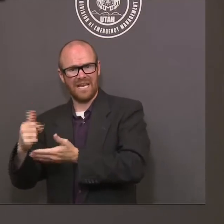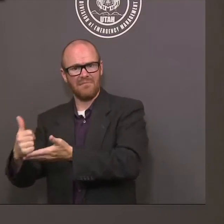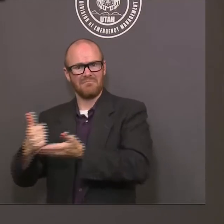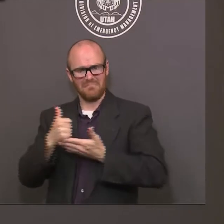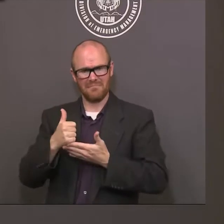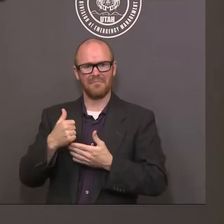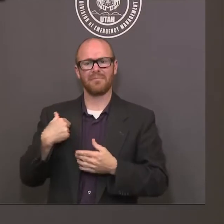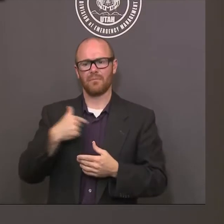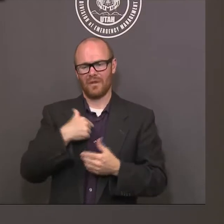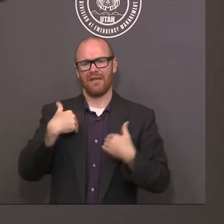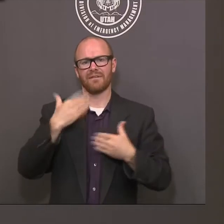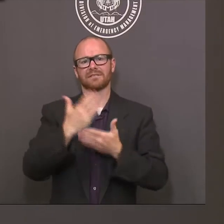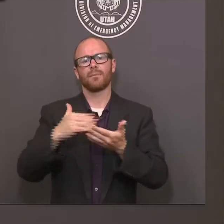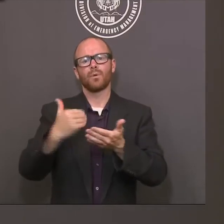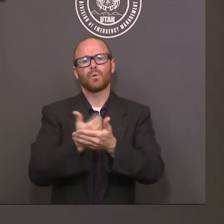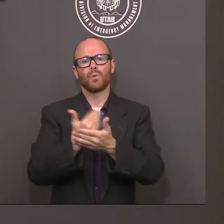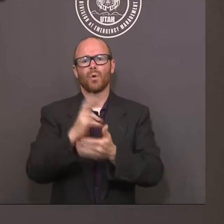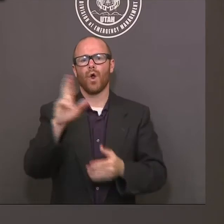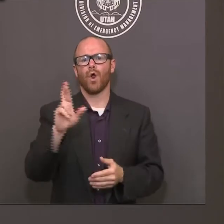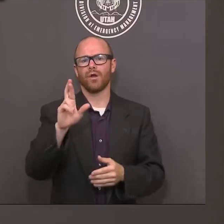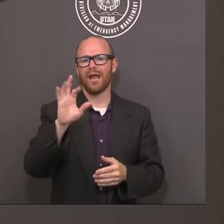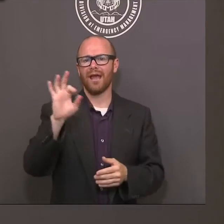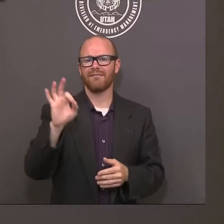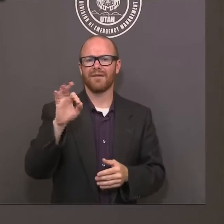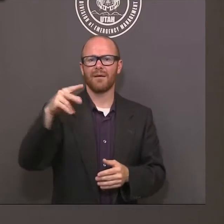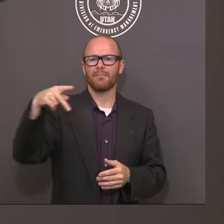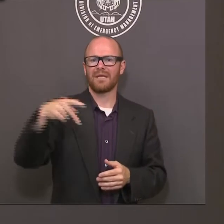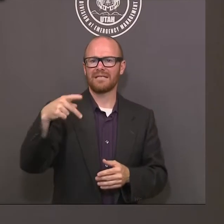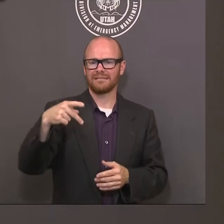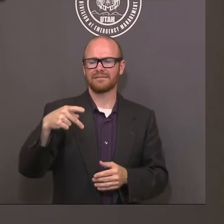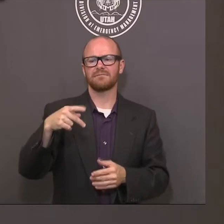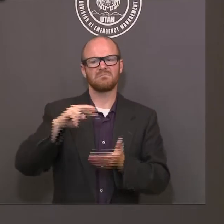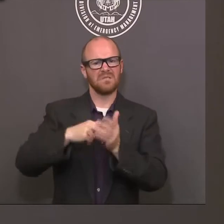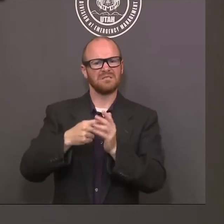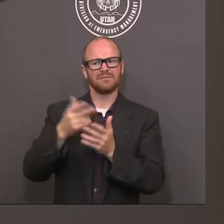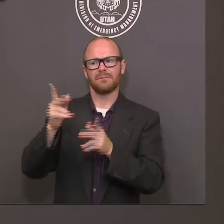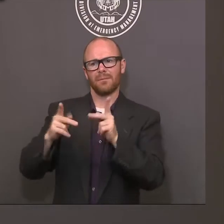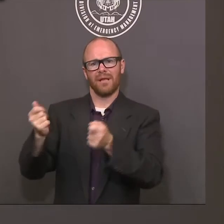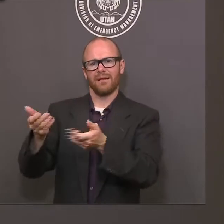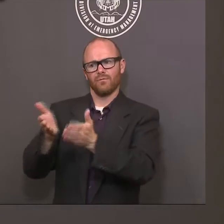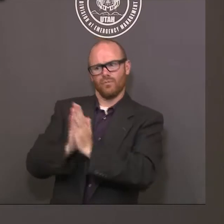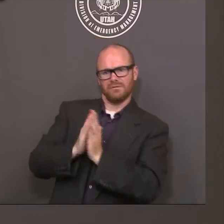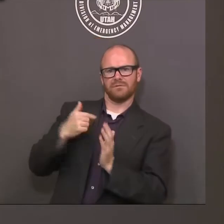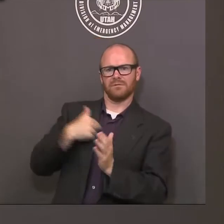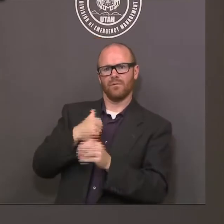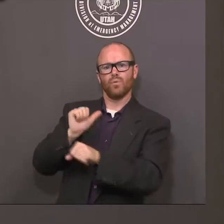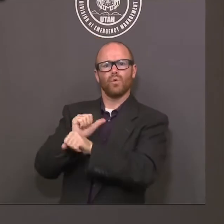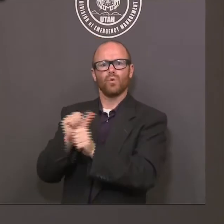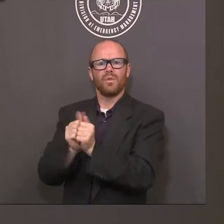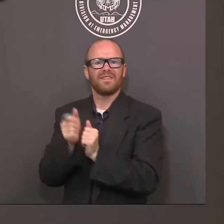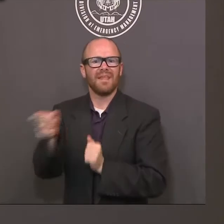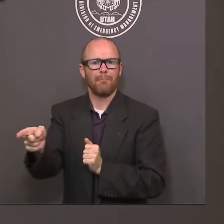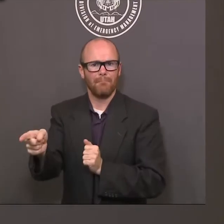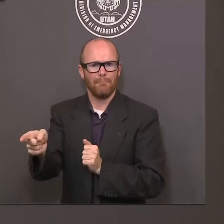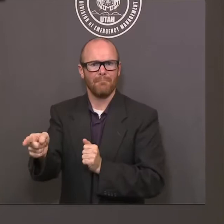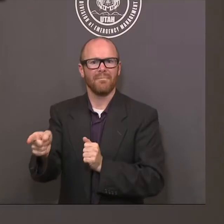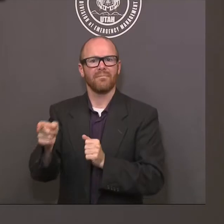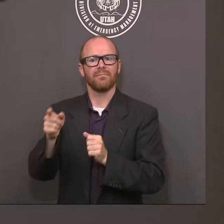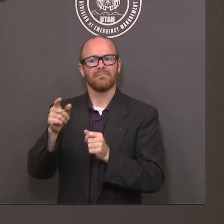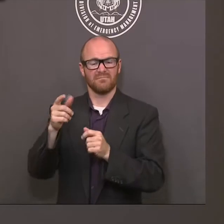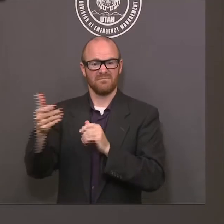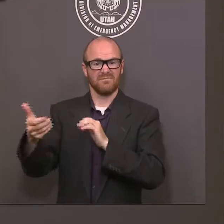RFPs now that are going to take place, and now that we're out of the emergency state of affairs, so we can go through a traditional RFP process